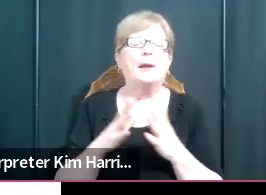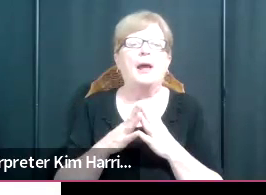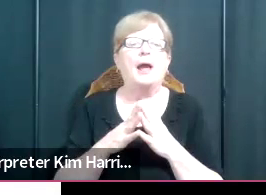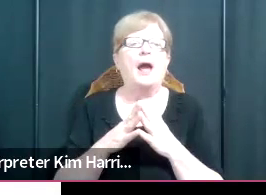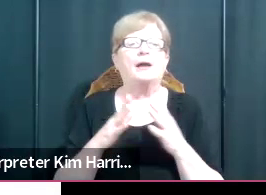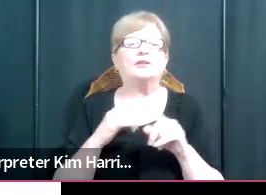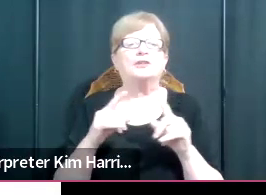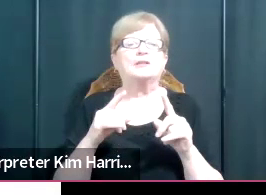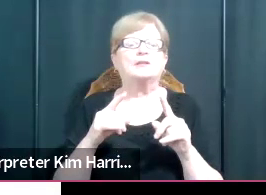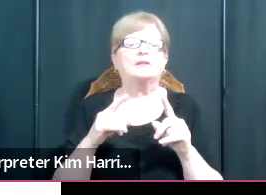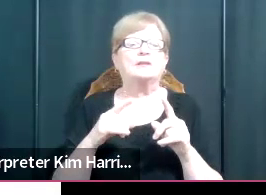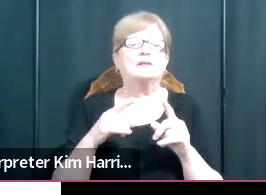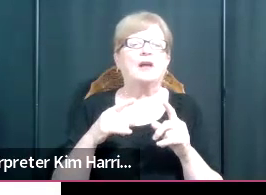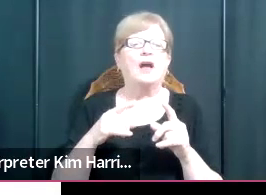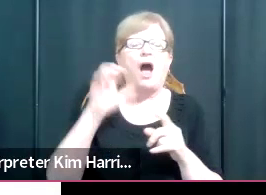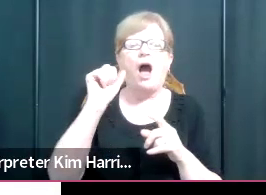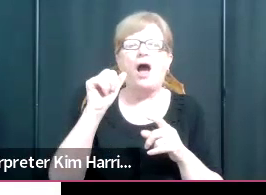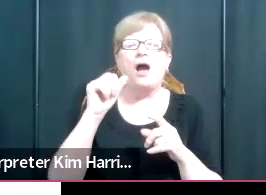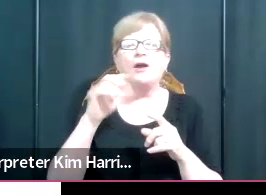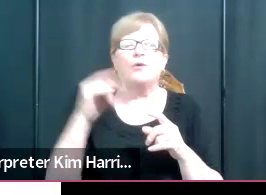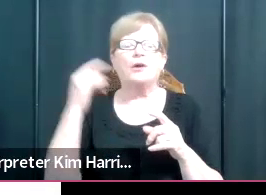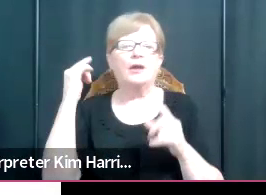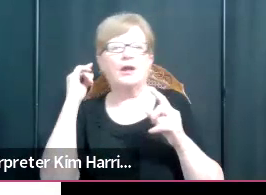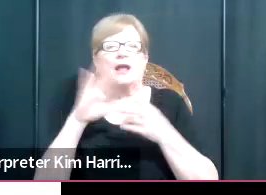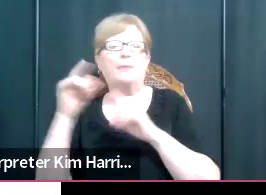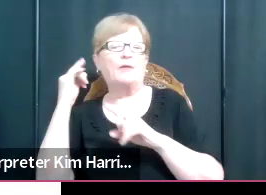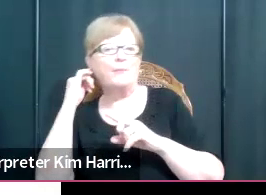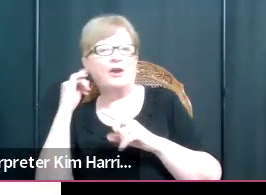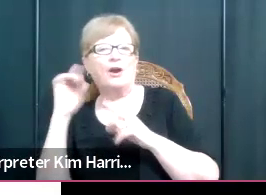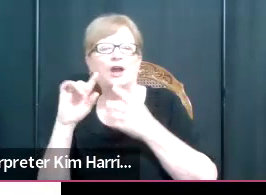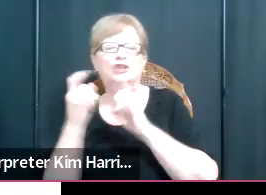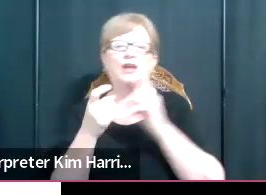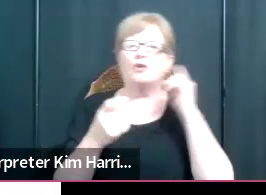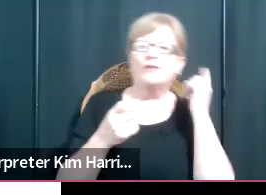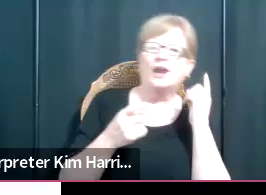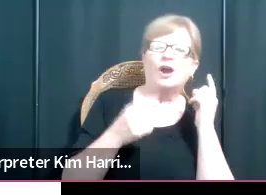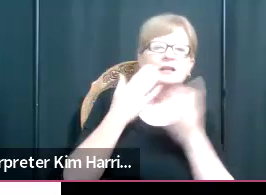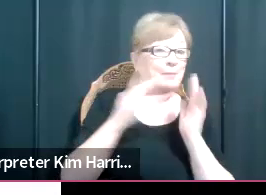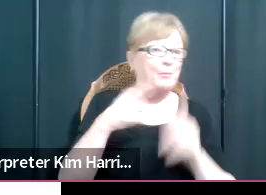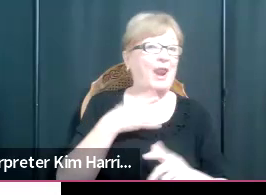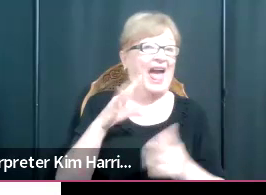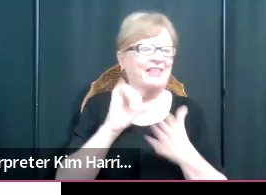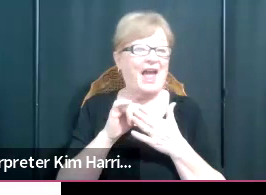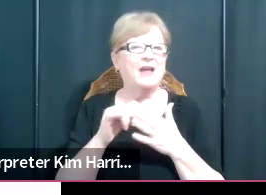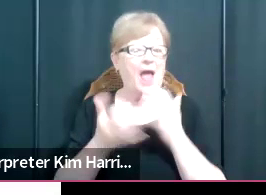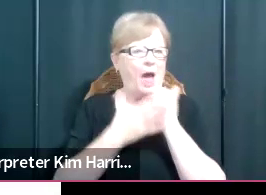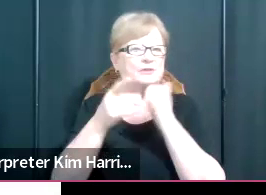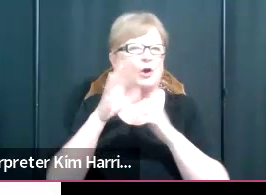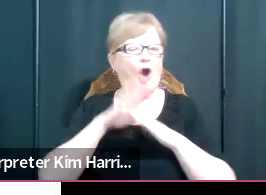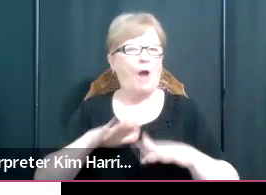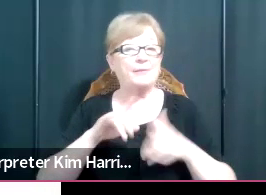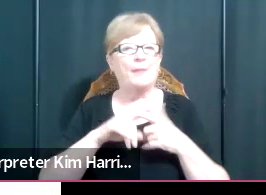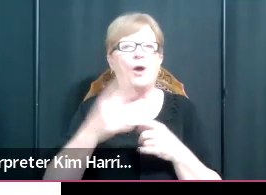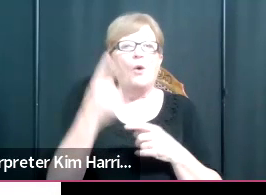because the audio will go from one ear to the other. And some people say that's very, very calming to them. One of my coworkers describes it